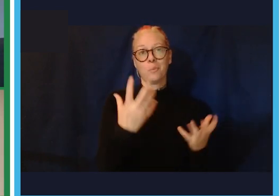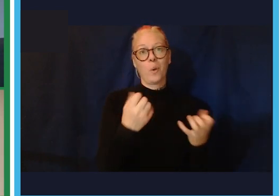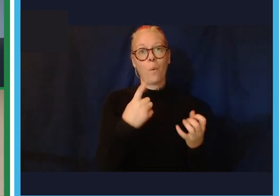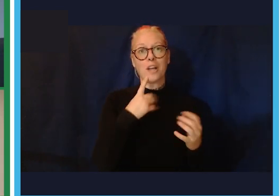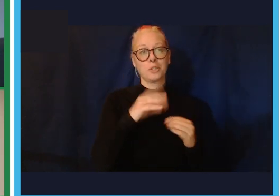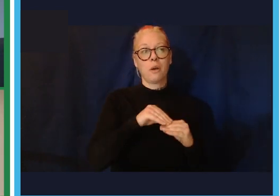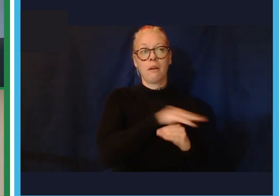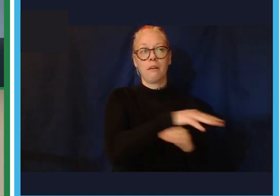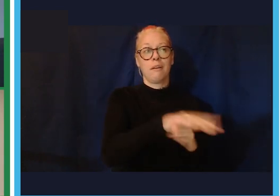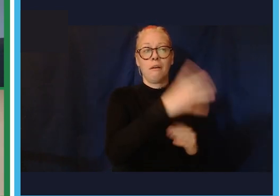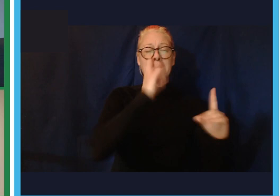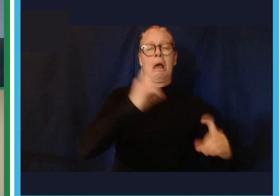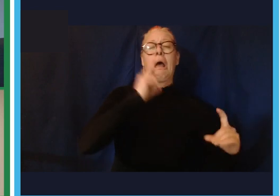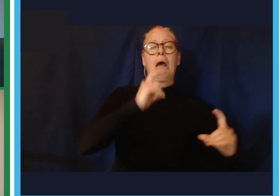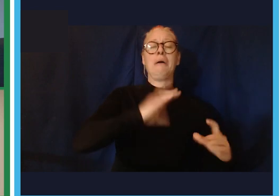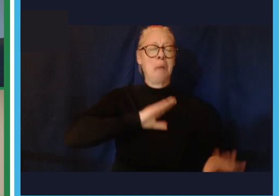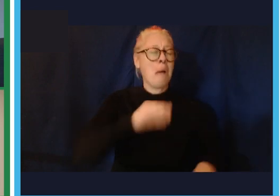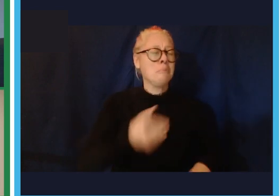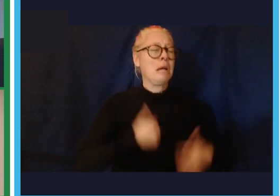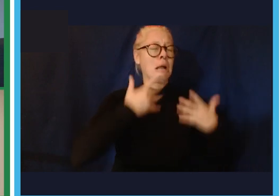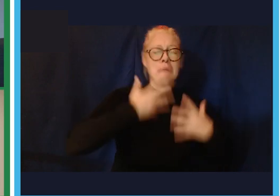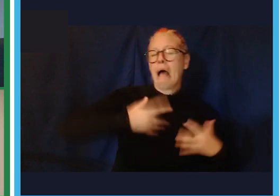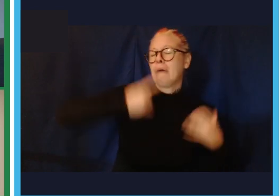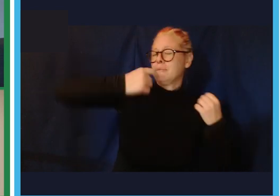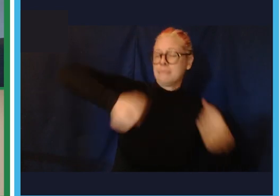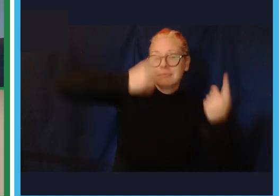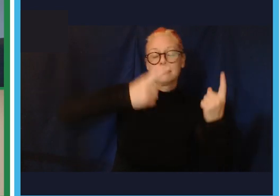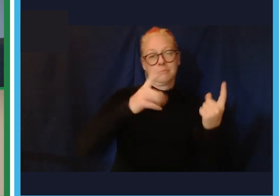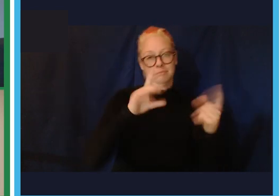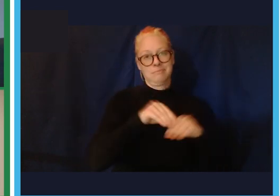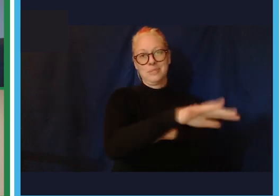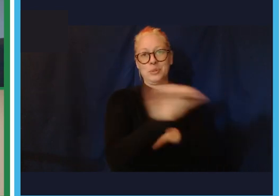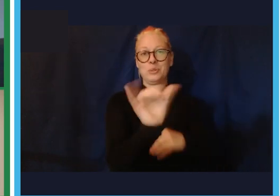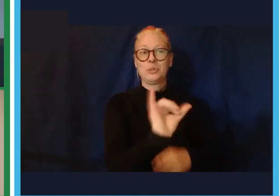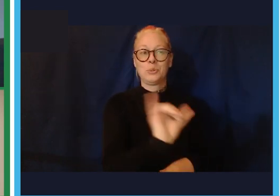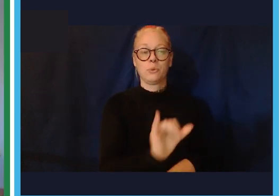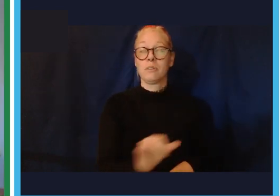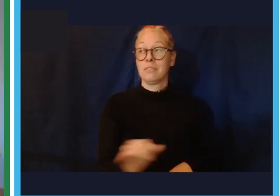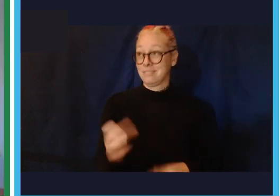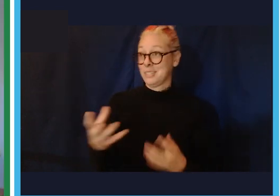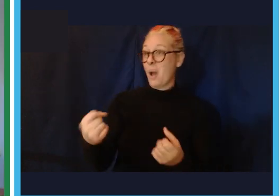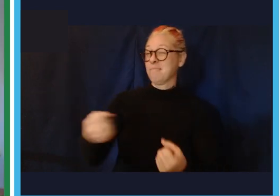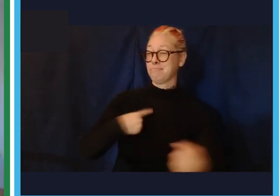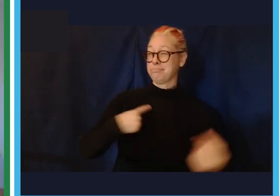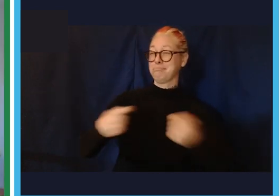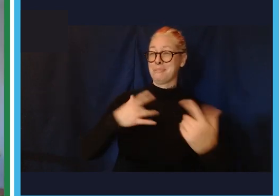So I was just going to ask, what makes comedy different than writing for other genres?